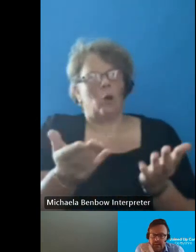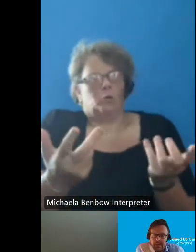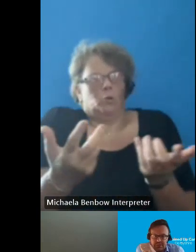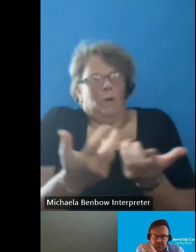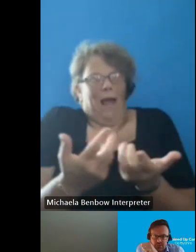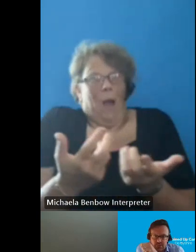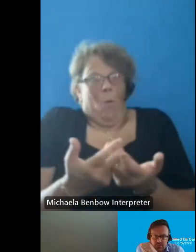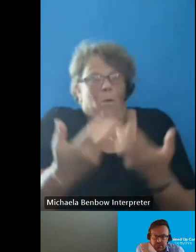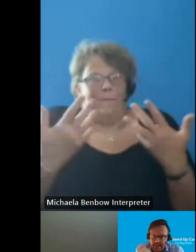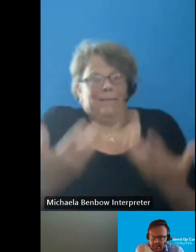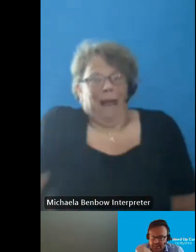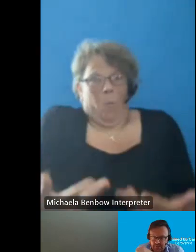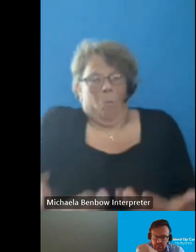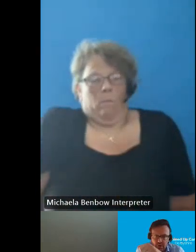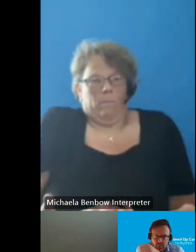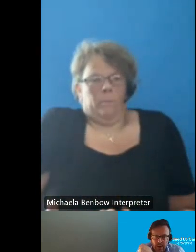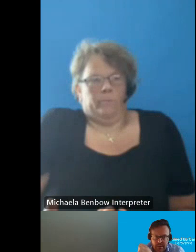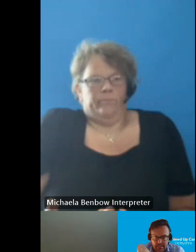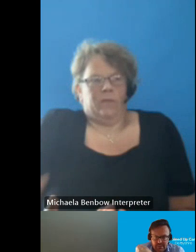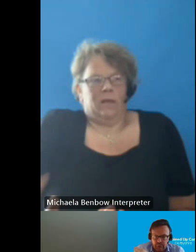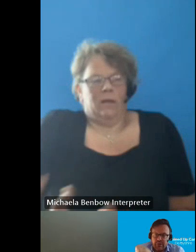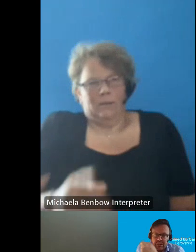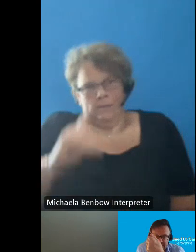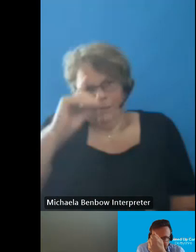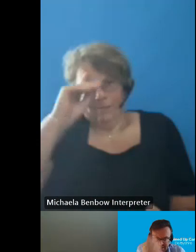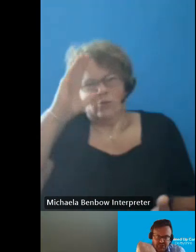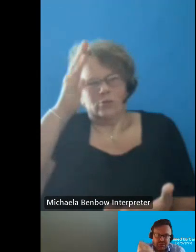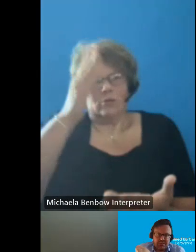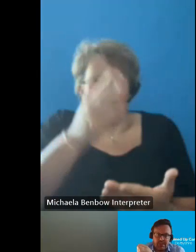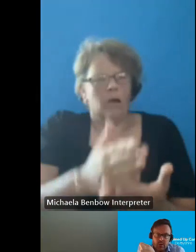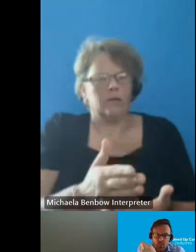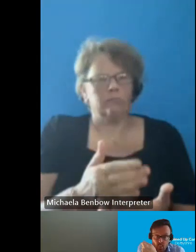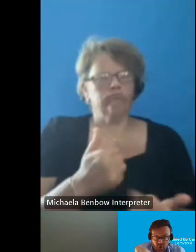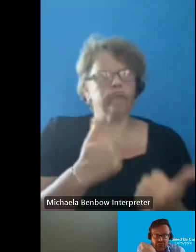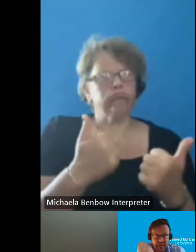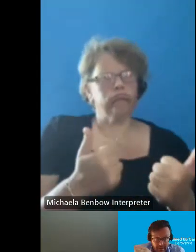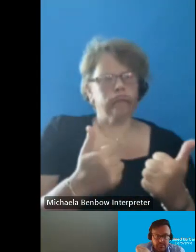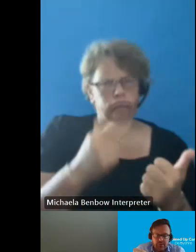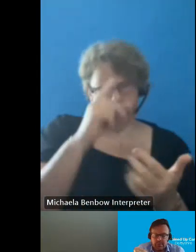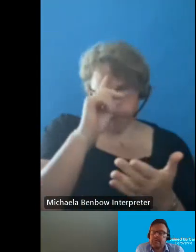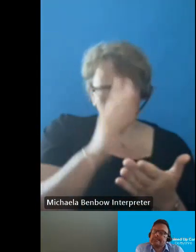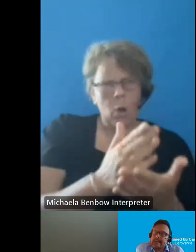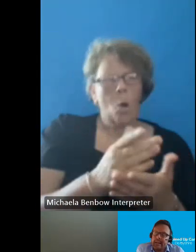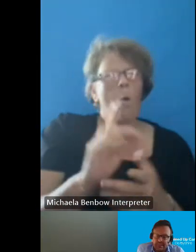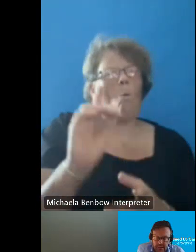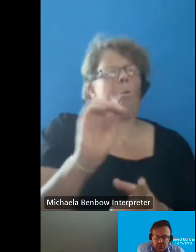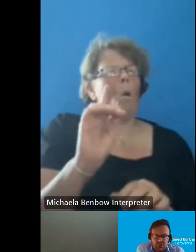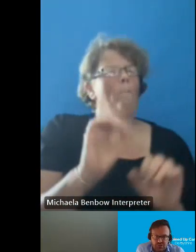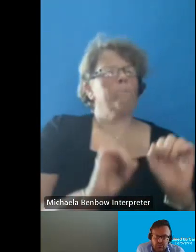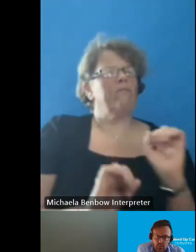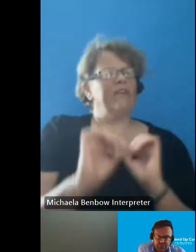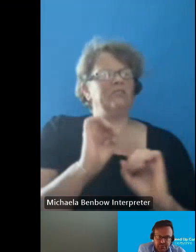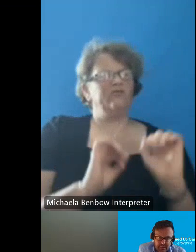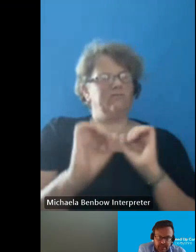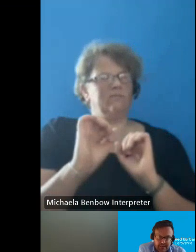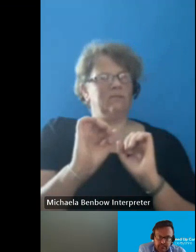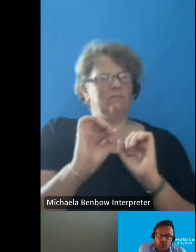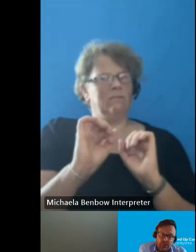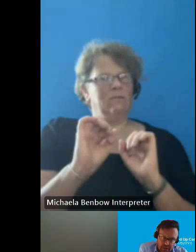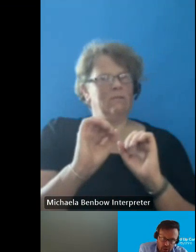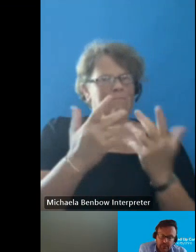now to get to the point where we can make some really good decisions about what type of interventions we want